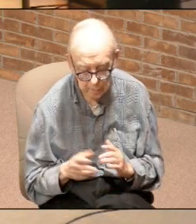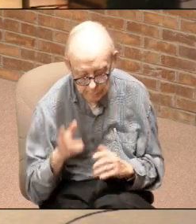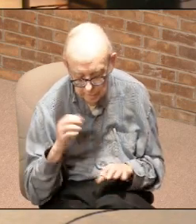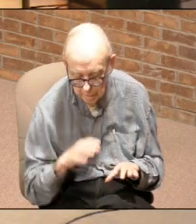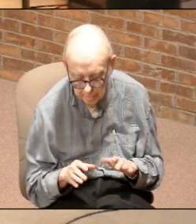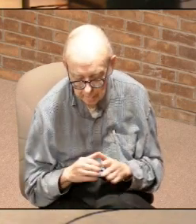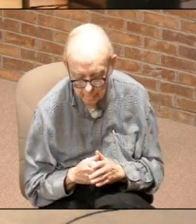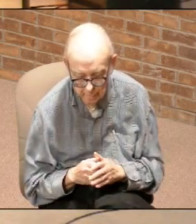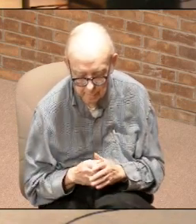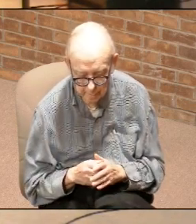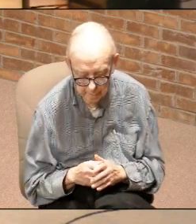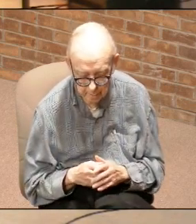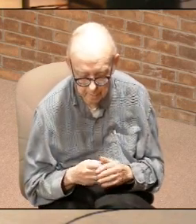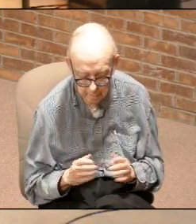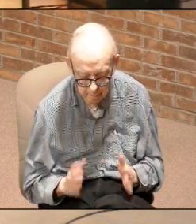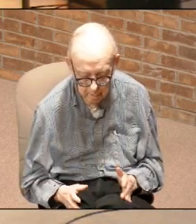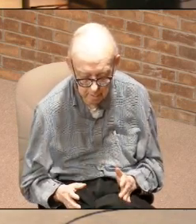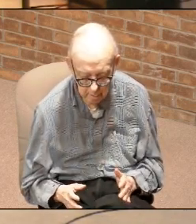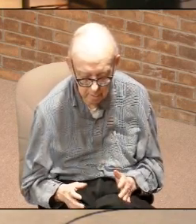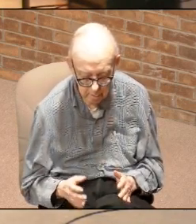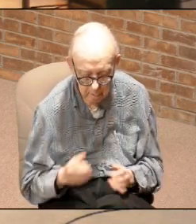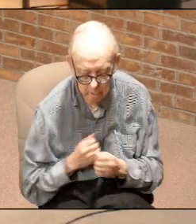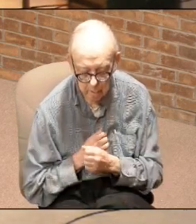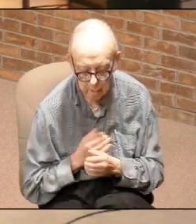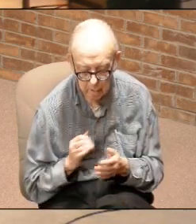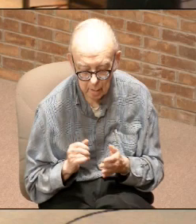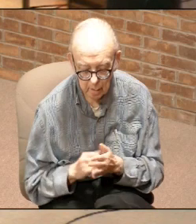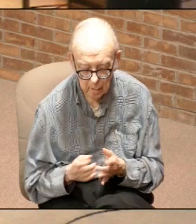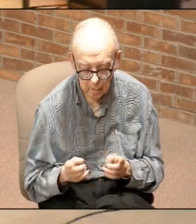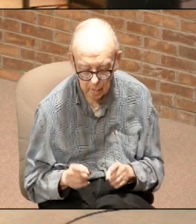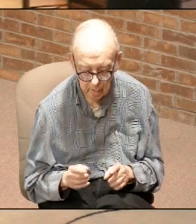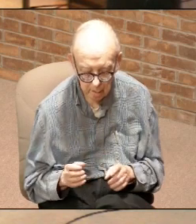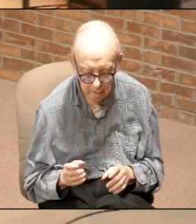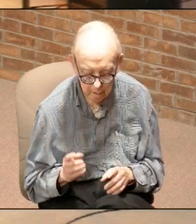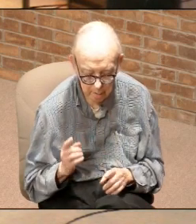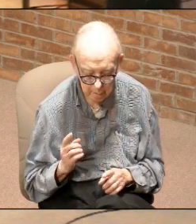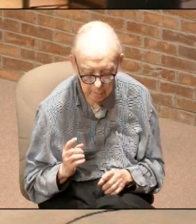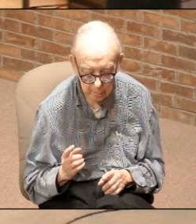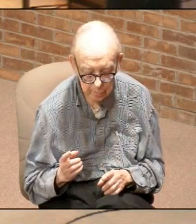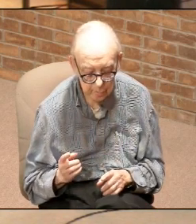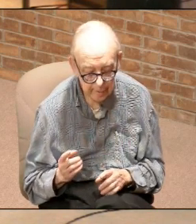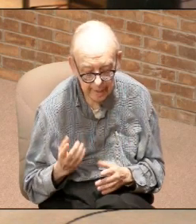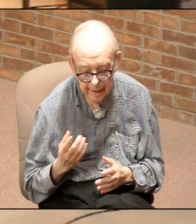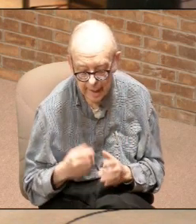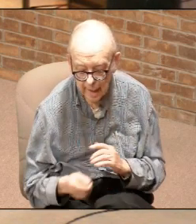your adversary loves it when you get out by yourself